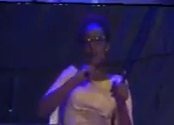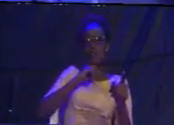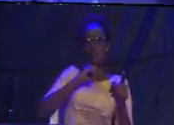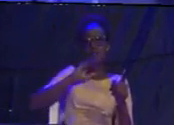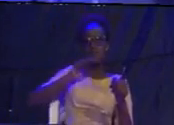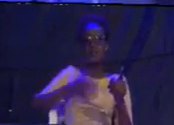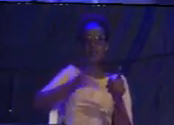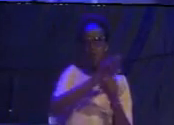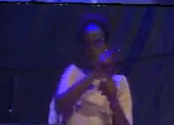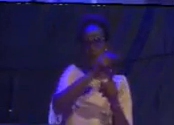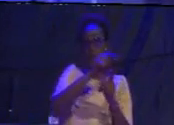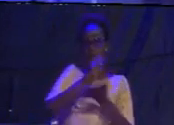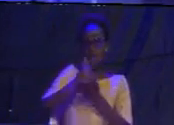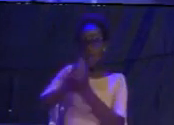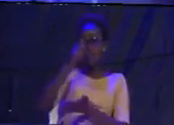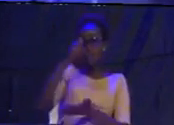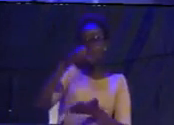wife